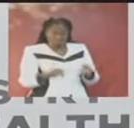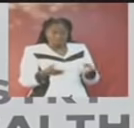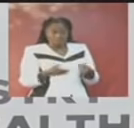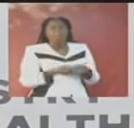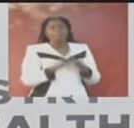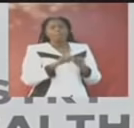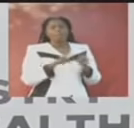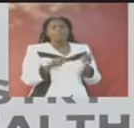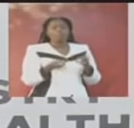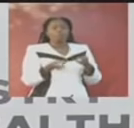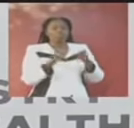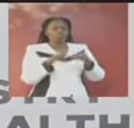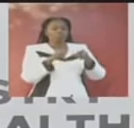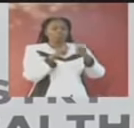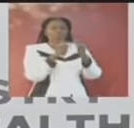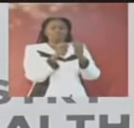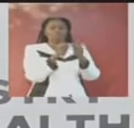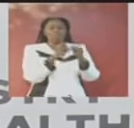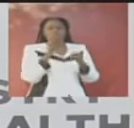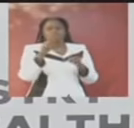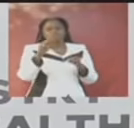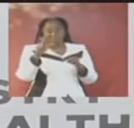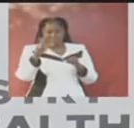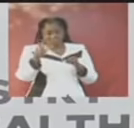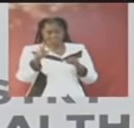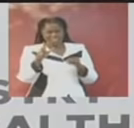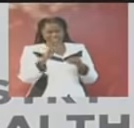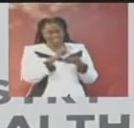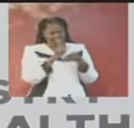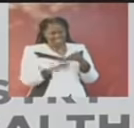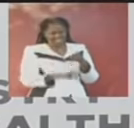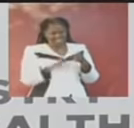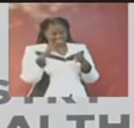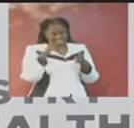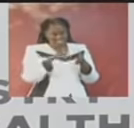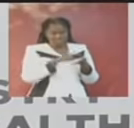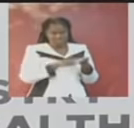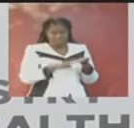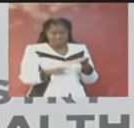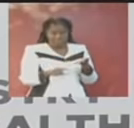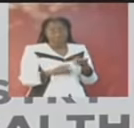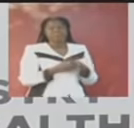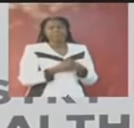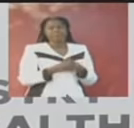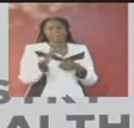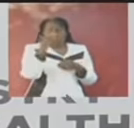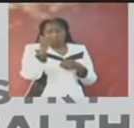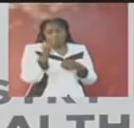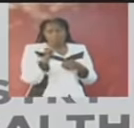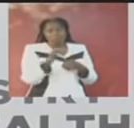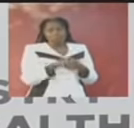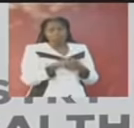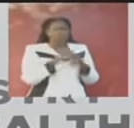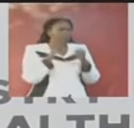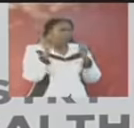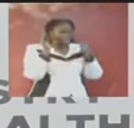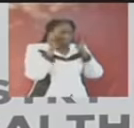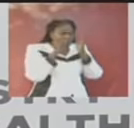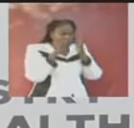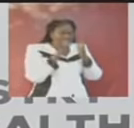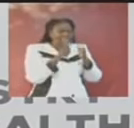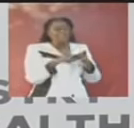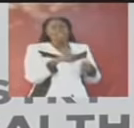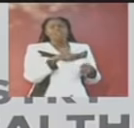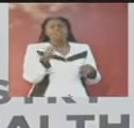week. And the need for additional facilities is centered around the risk levels of